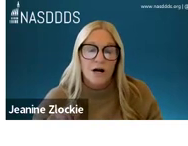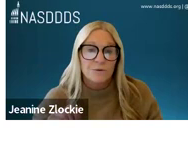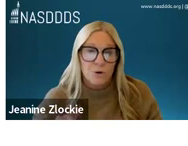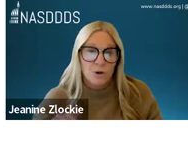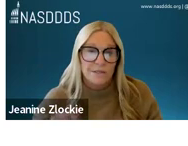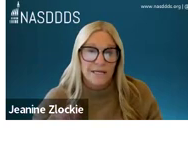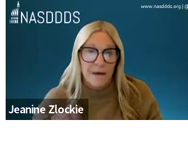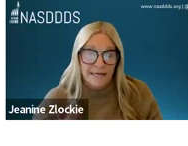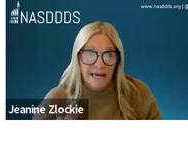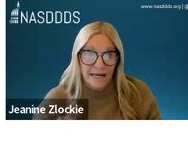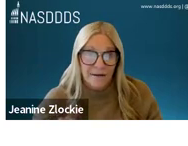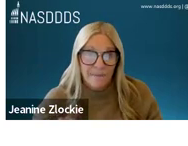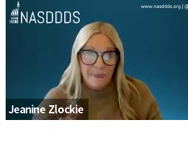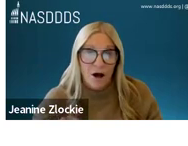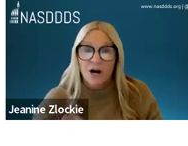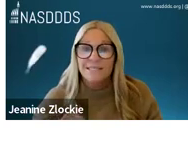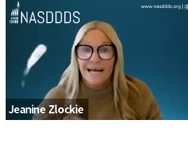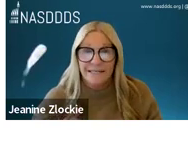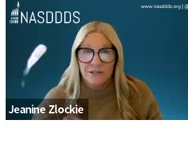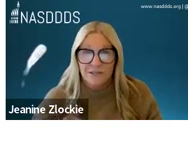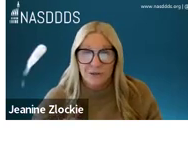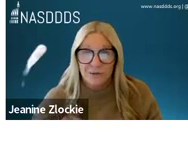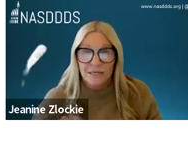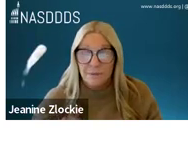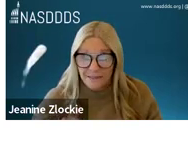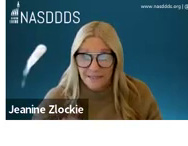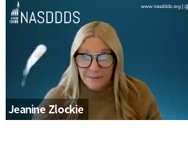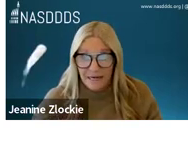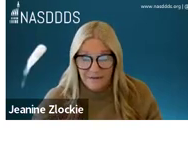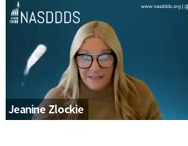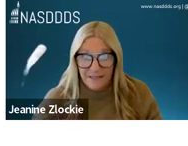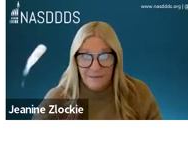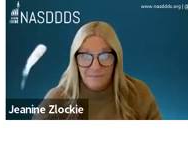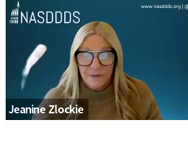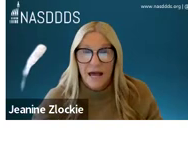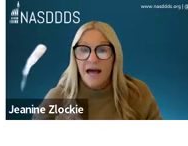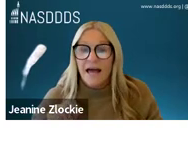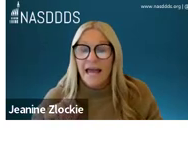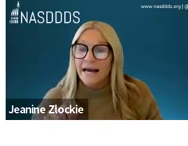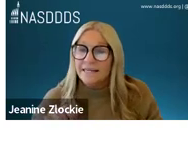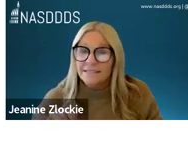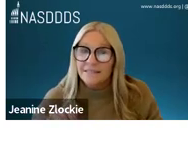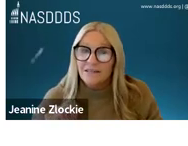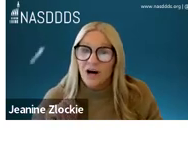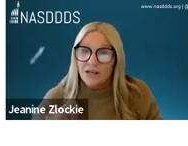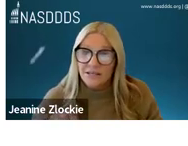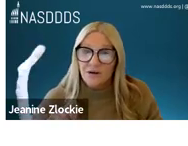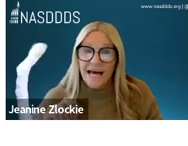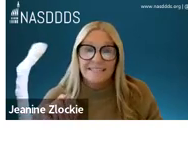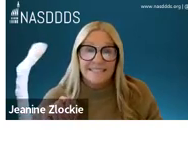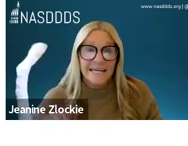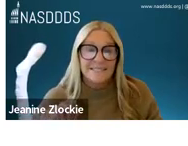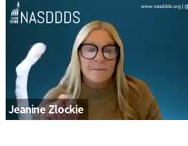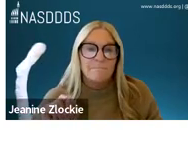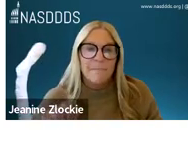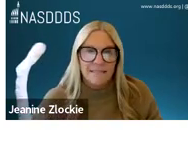who are enrolled in Medicaid are entitled to EPSDT benefits. And also